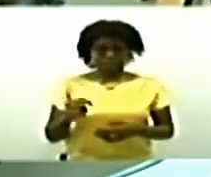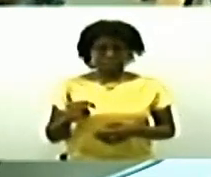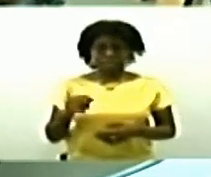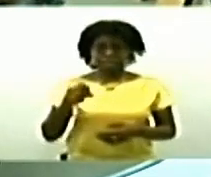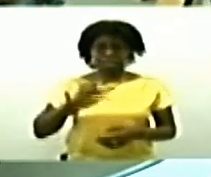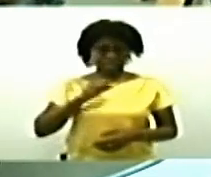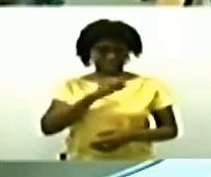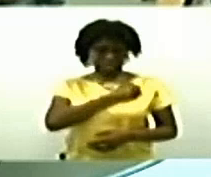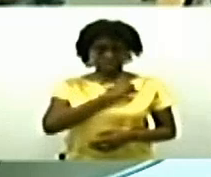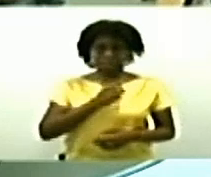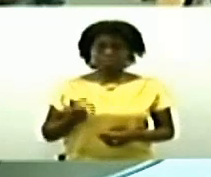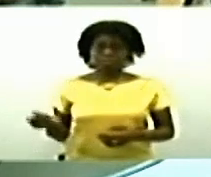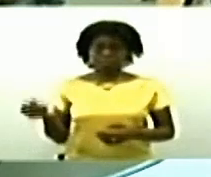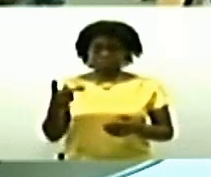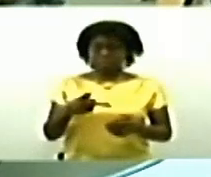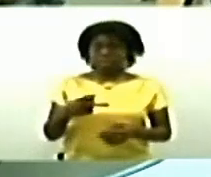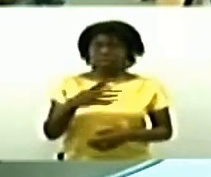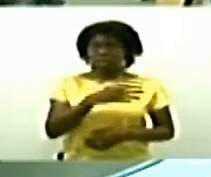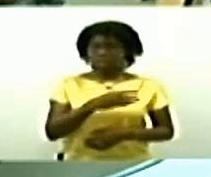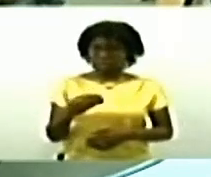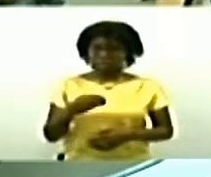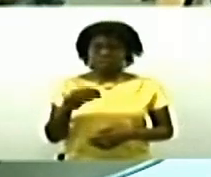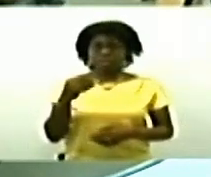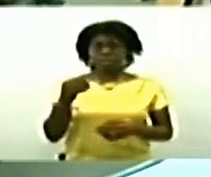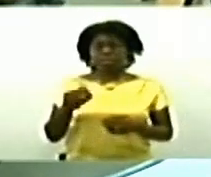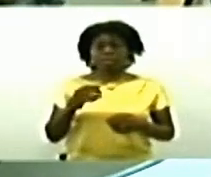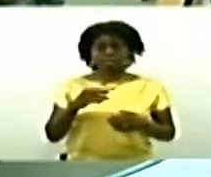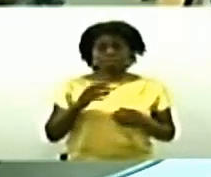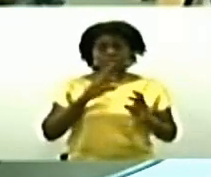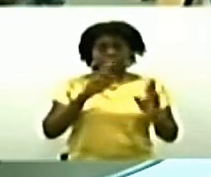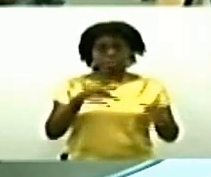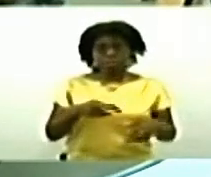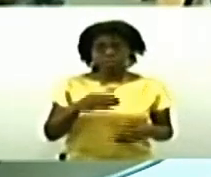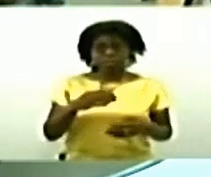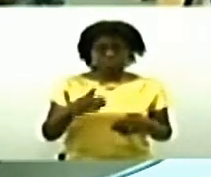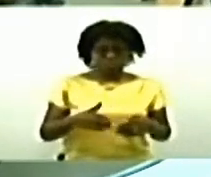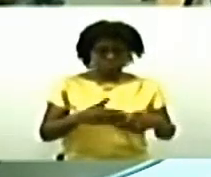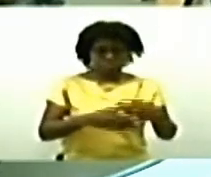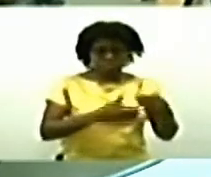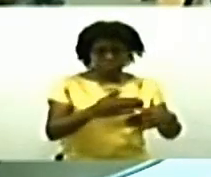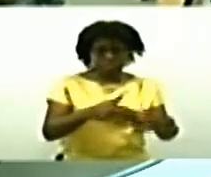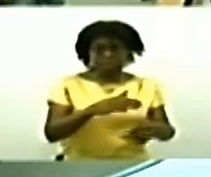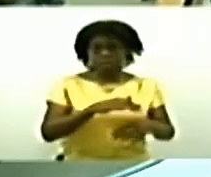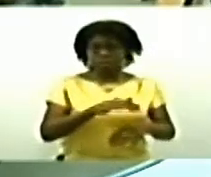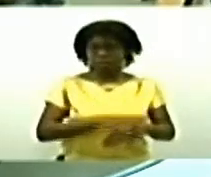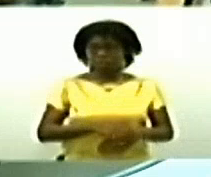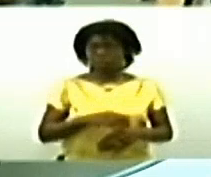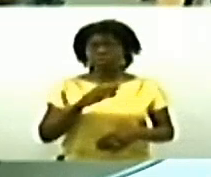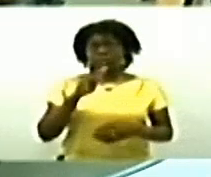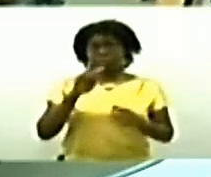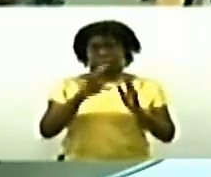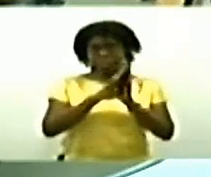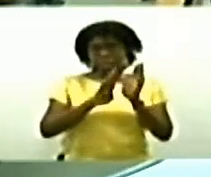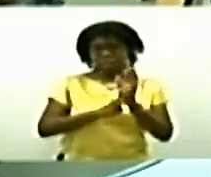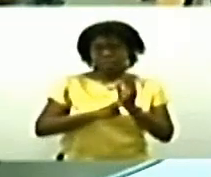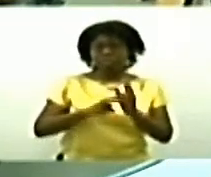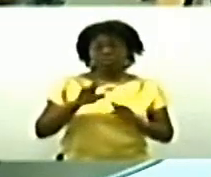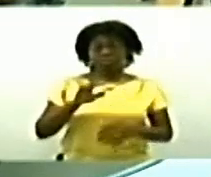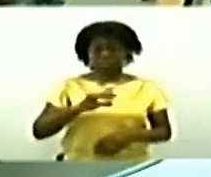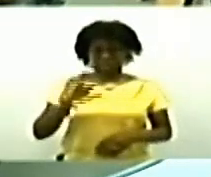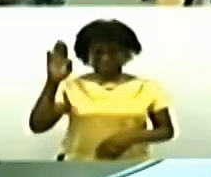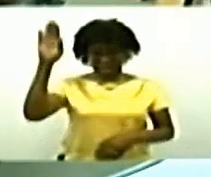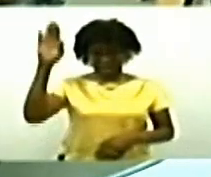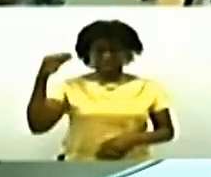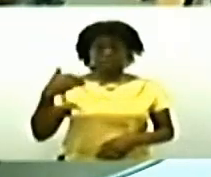progress on the bill. All those who have that opinion say aye. The contrary opinion say nay. I think the ayes have it. The ayes do